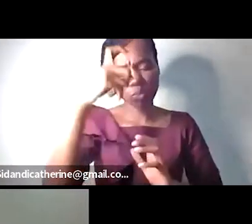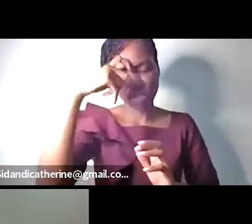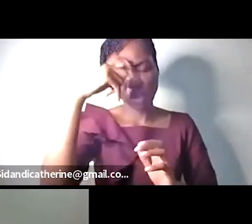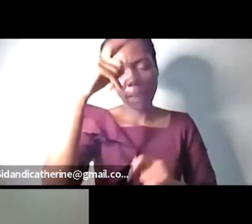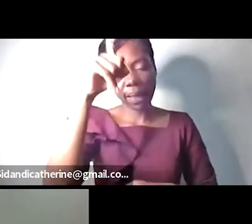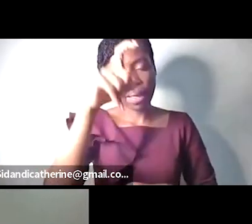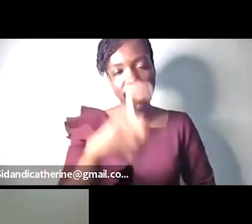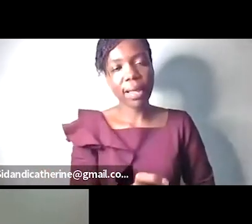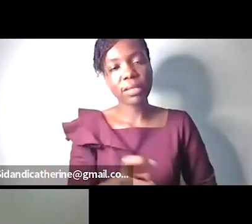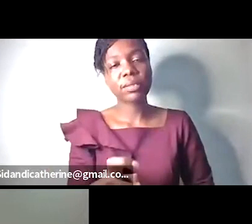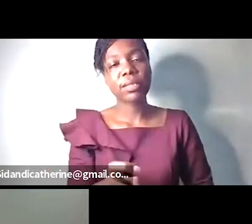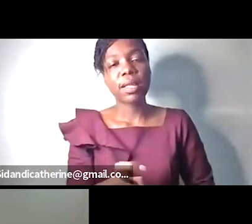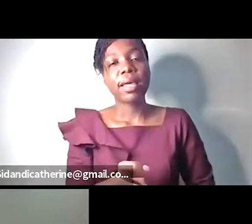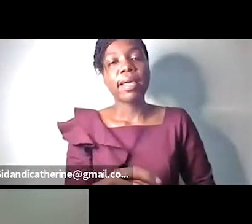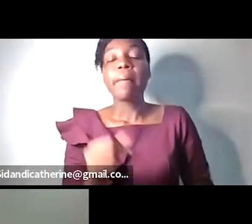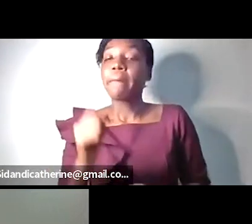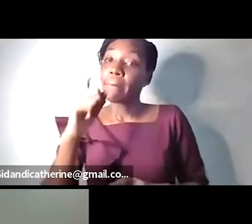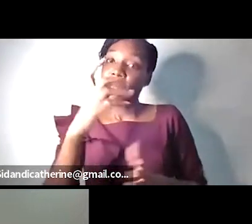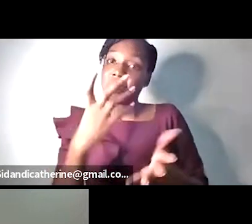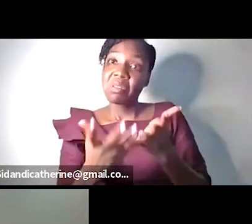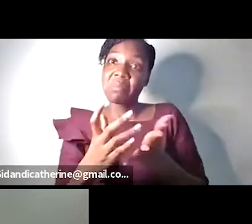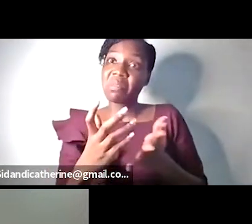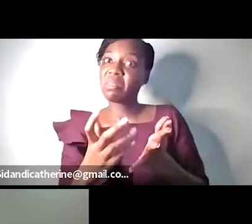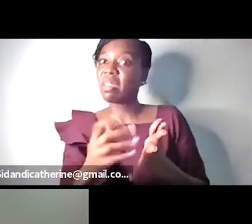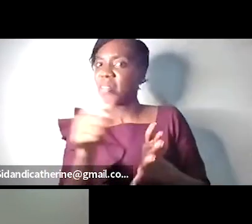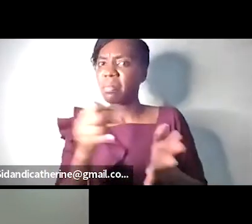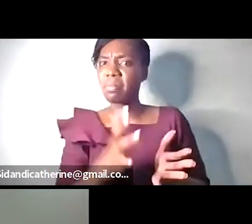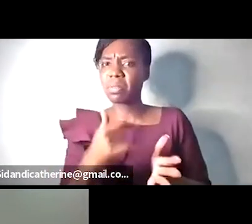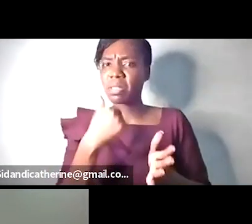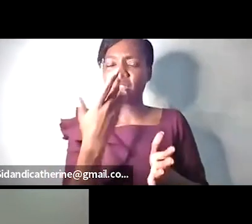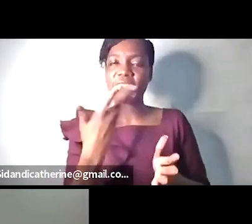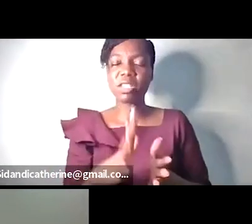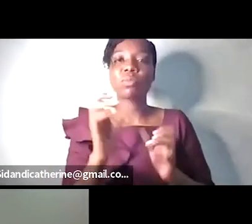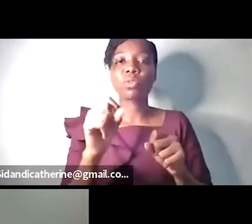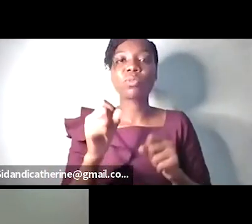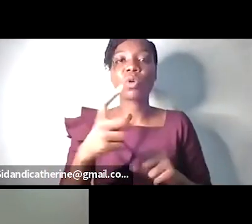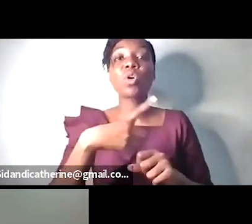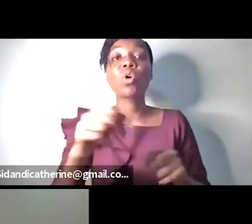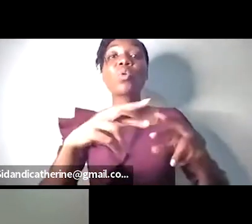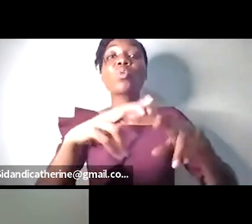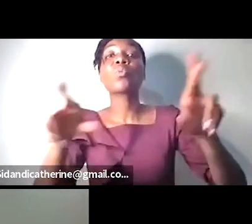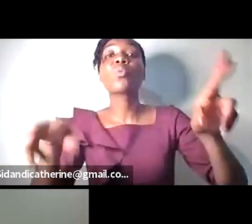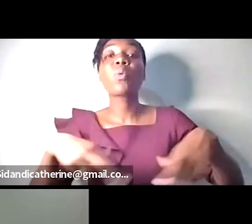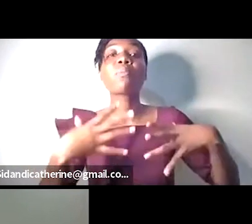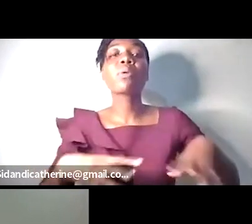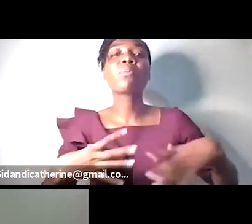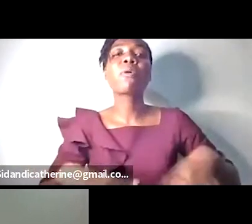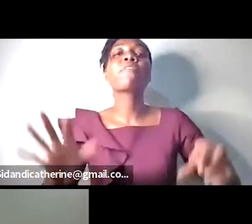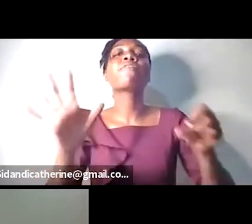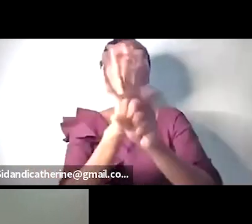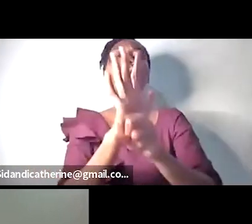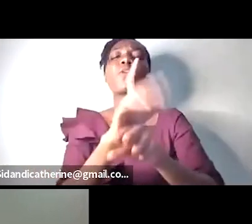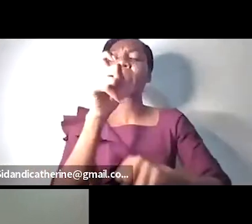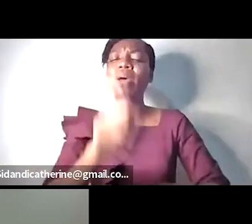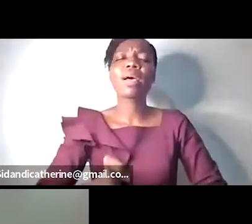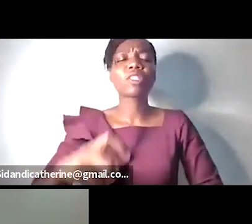Go in a room, as Christine or Jennifer was saying, go in a room full of people with brain.